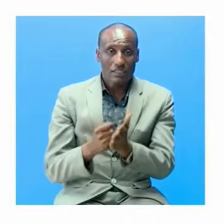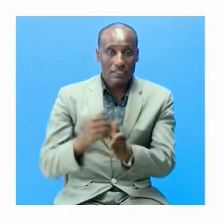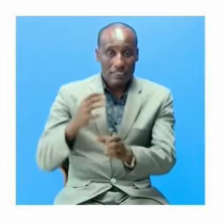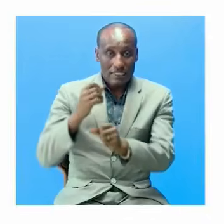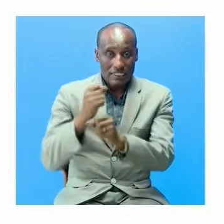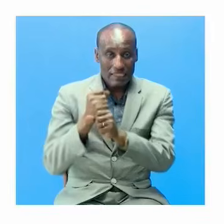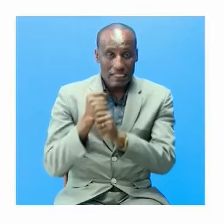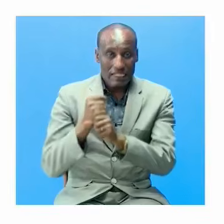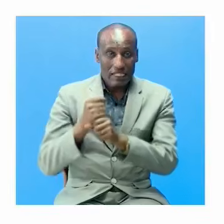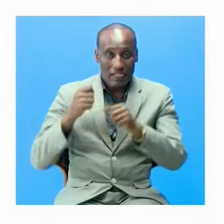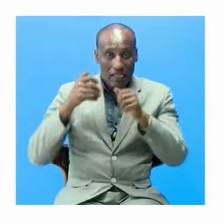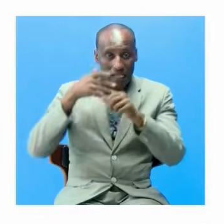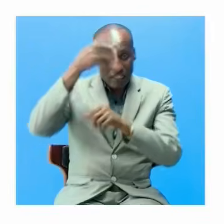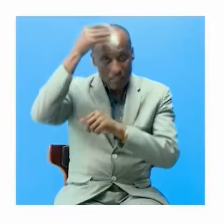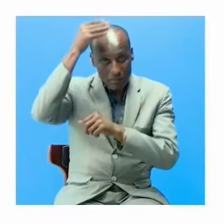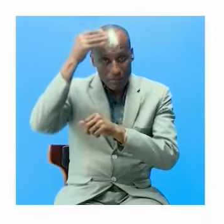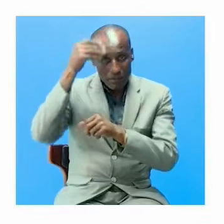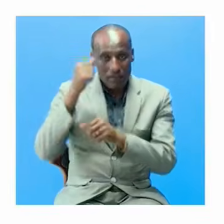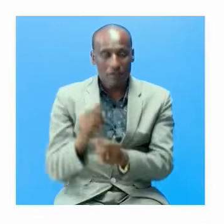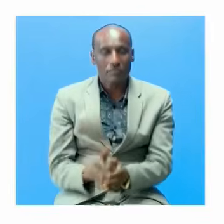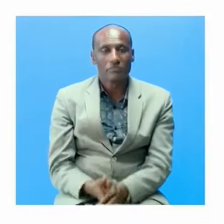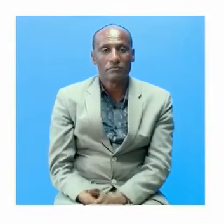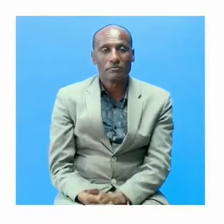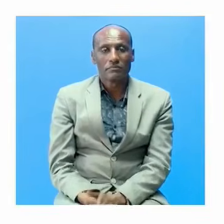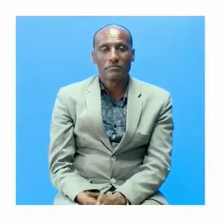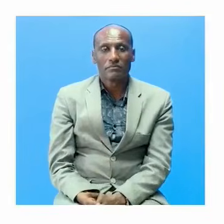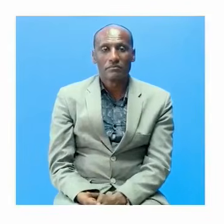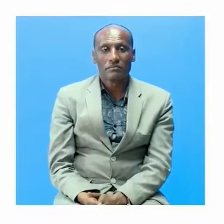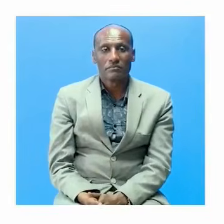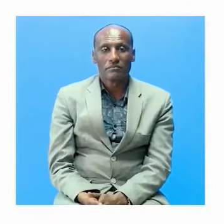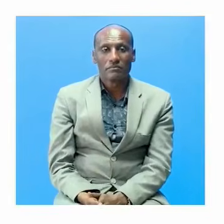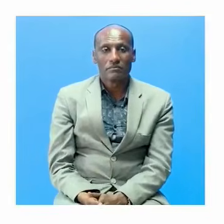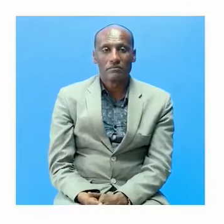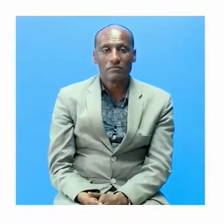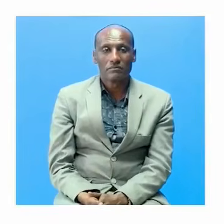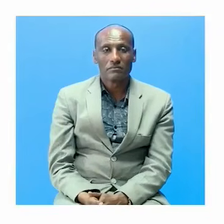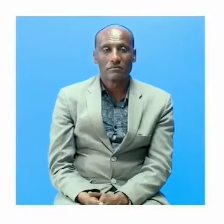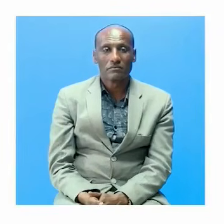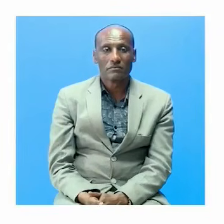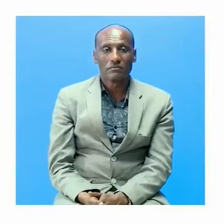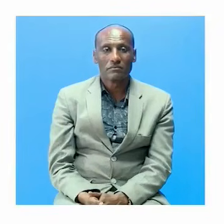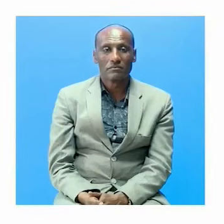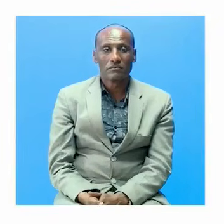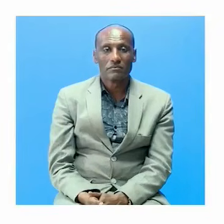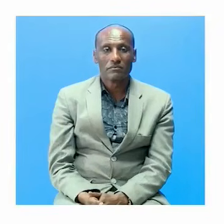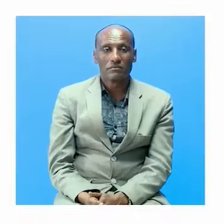It might rain. So take an umbrella.